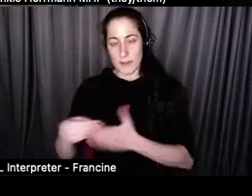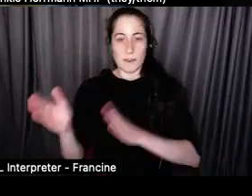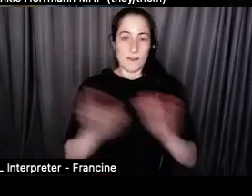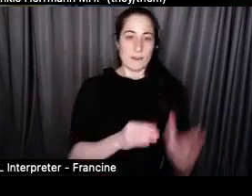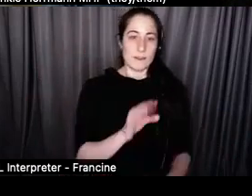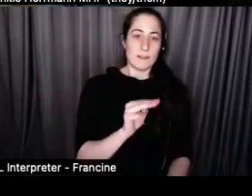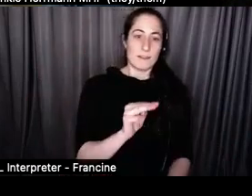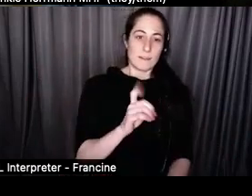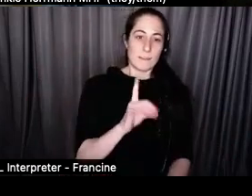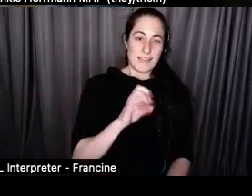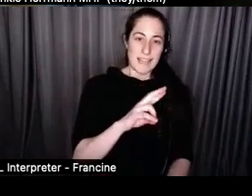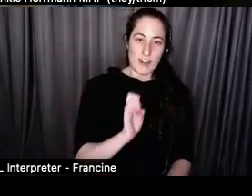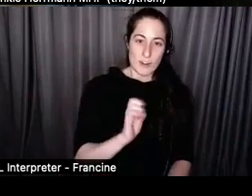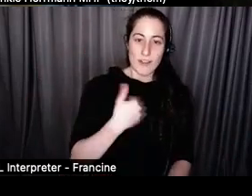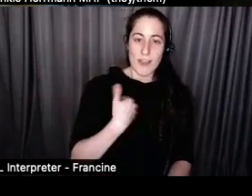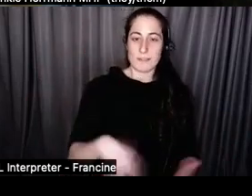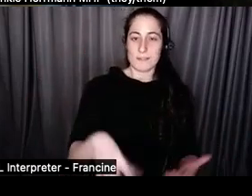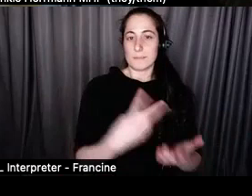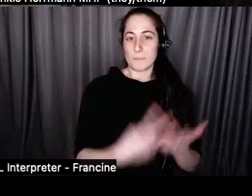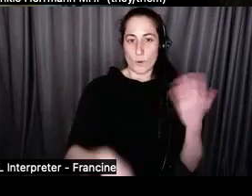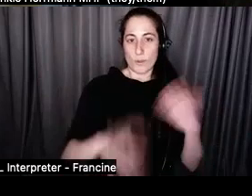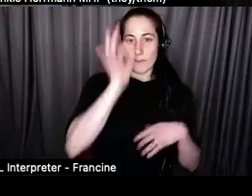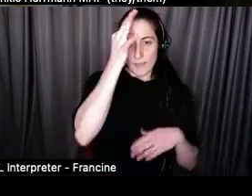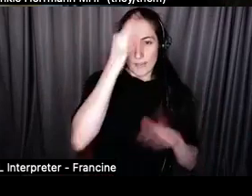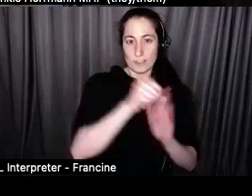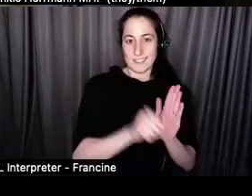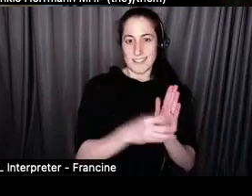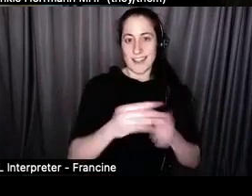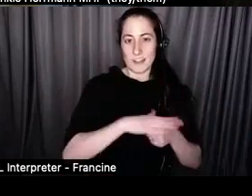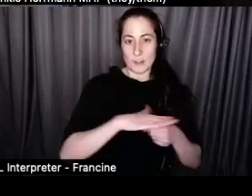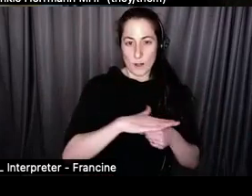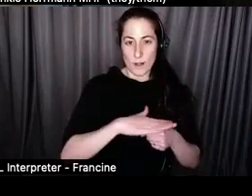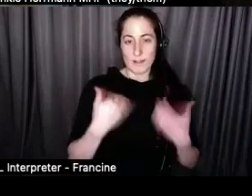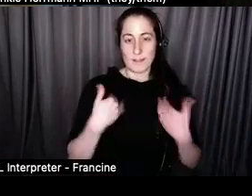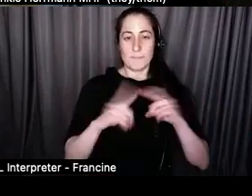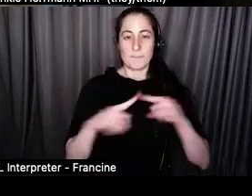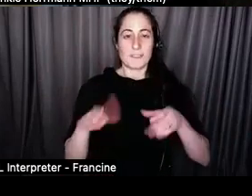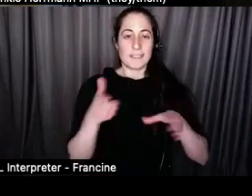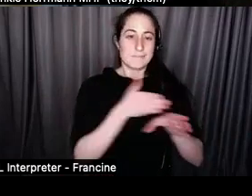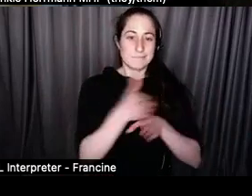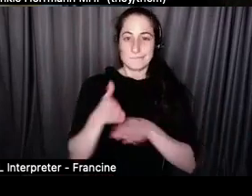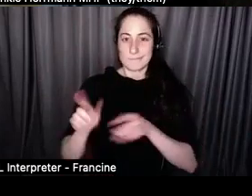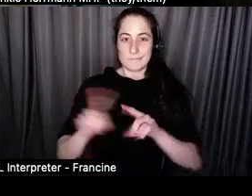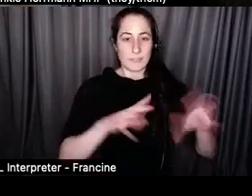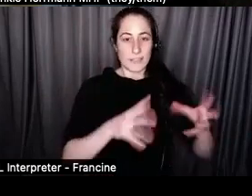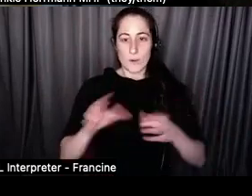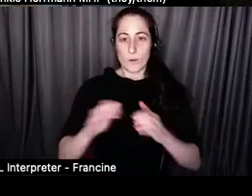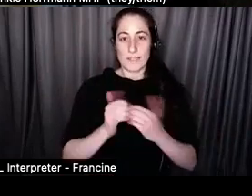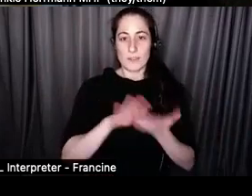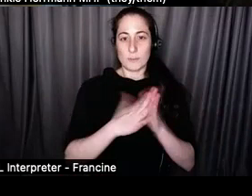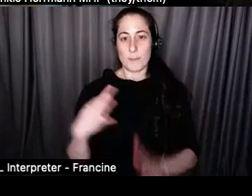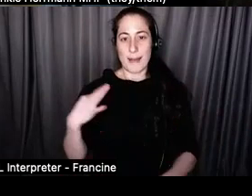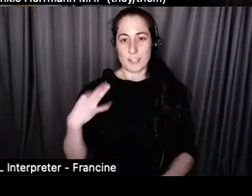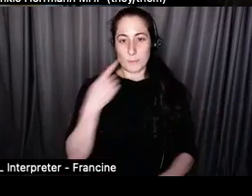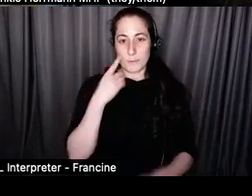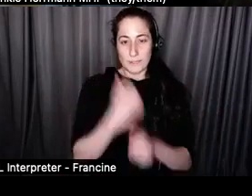state, and local, and unique to each state. There are different categories for how people become eligible for each, and differences